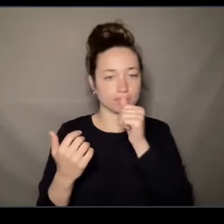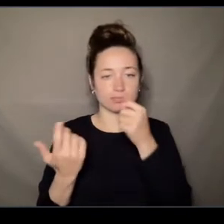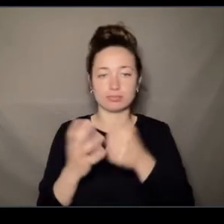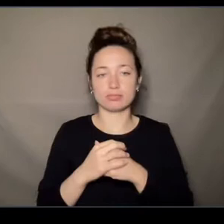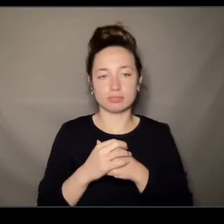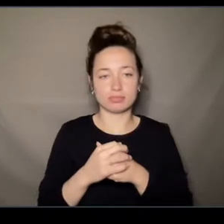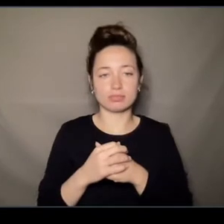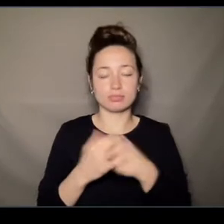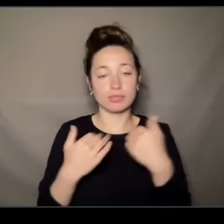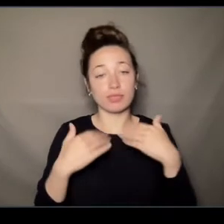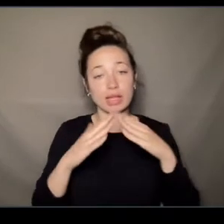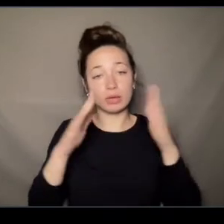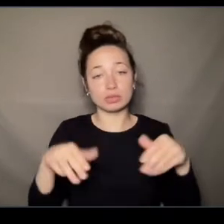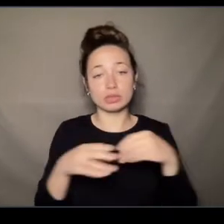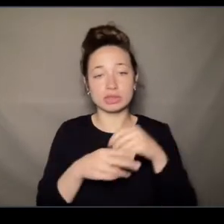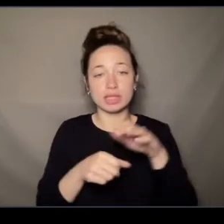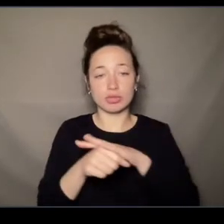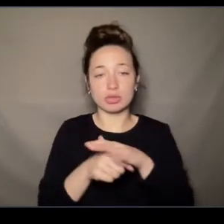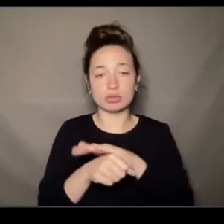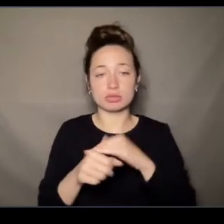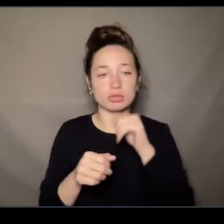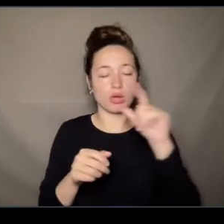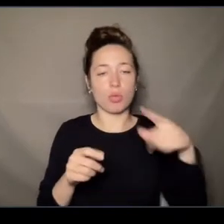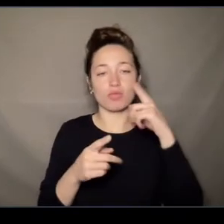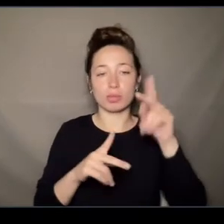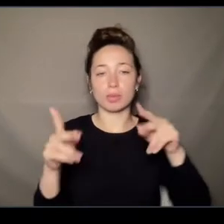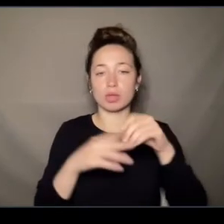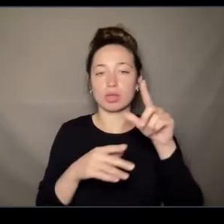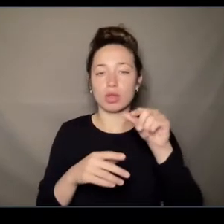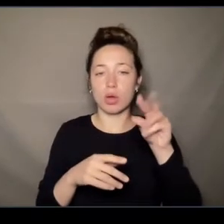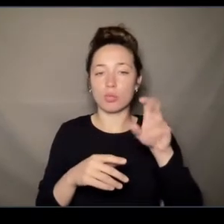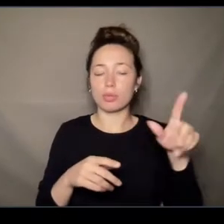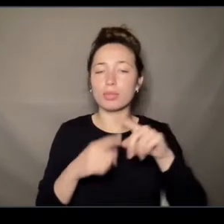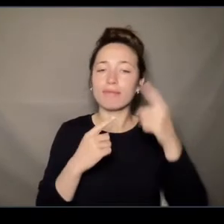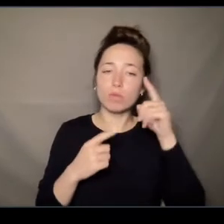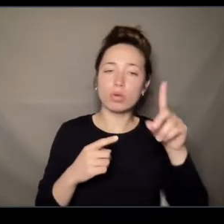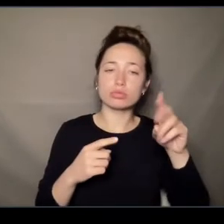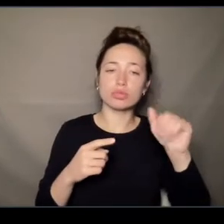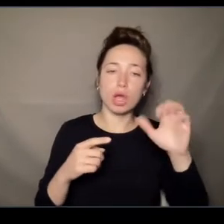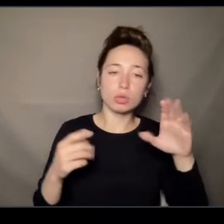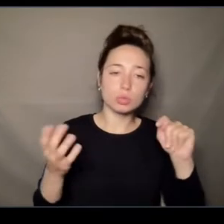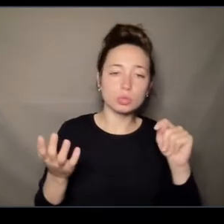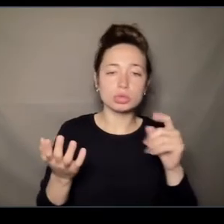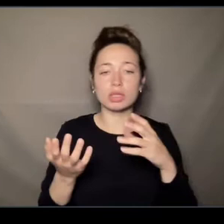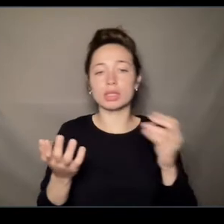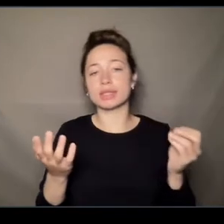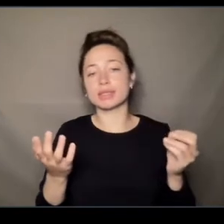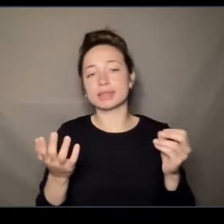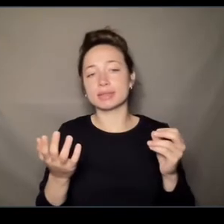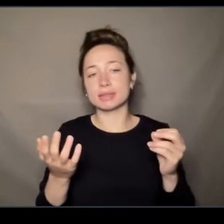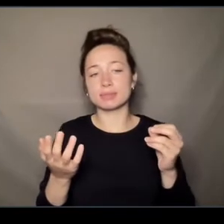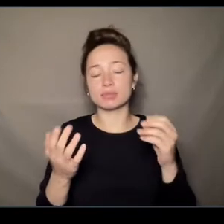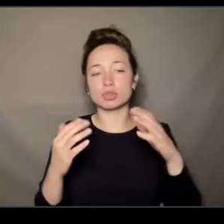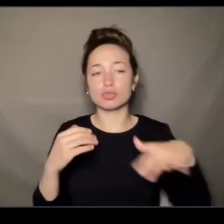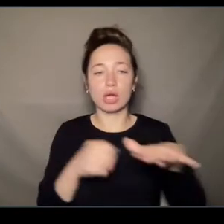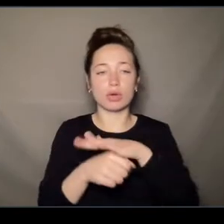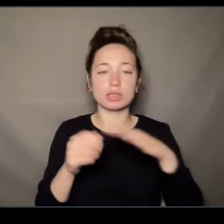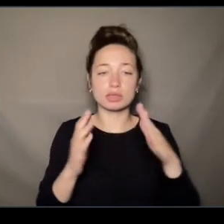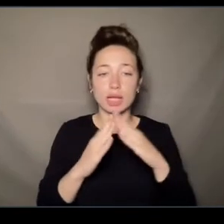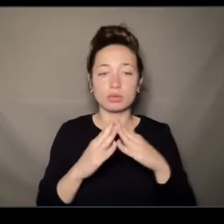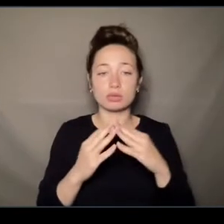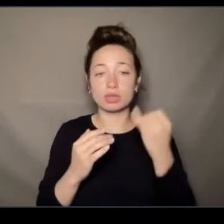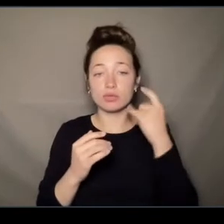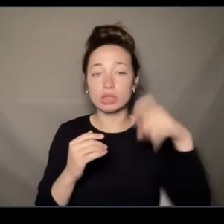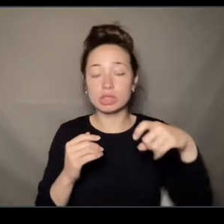of. There are houses in this area, so it's not only for people in Lowell, it's for Dracut and the surrounding towns. If you